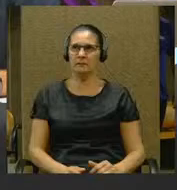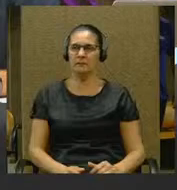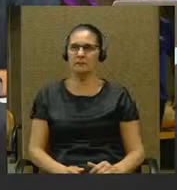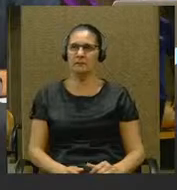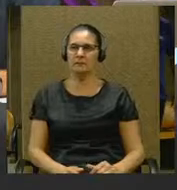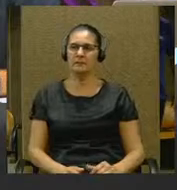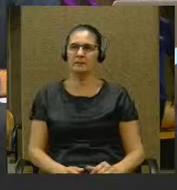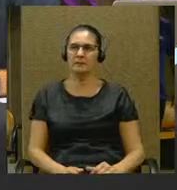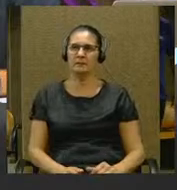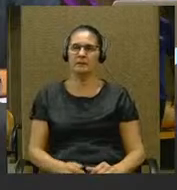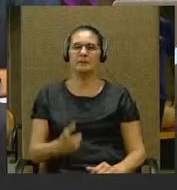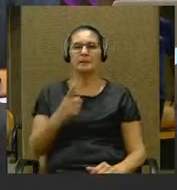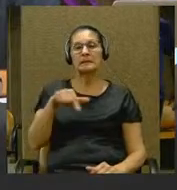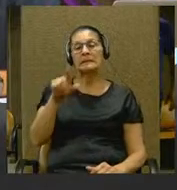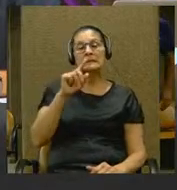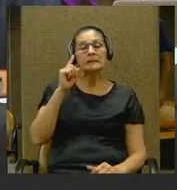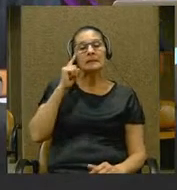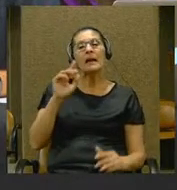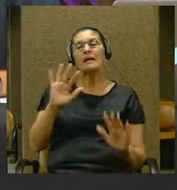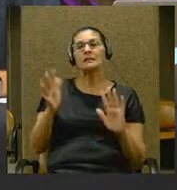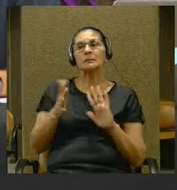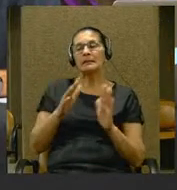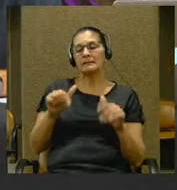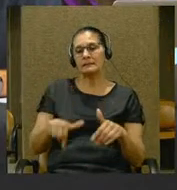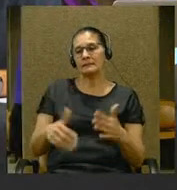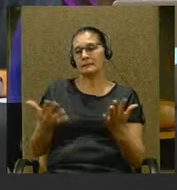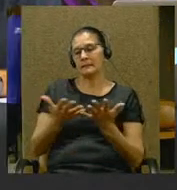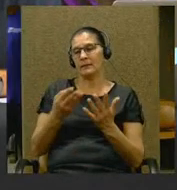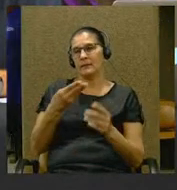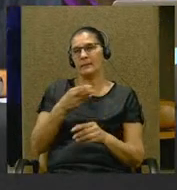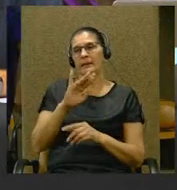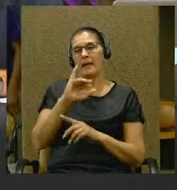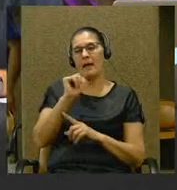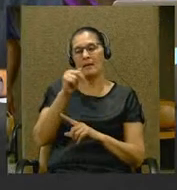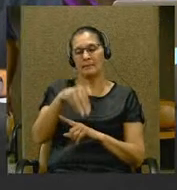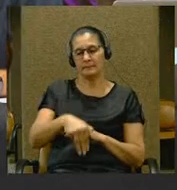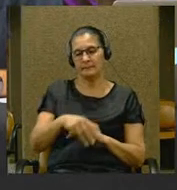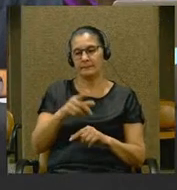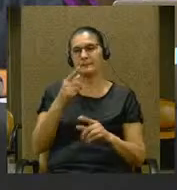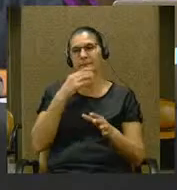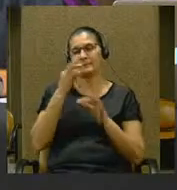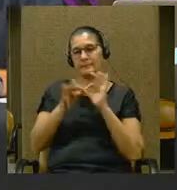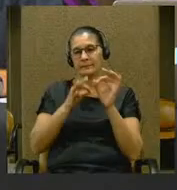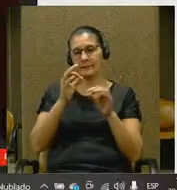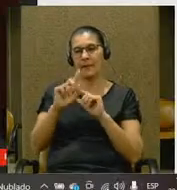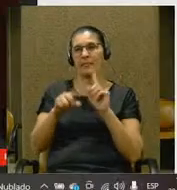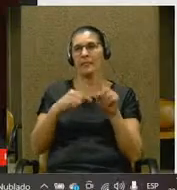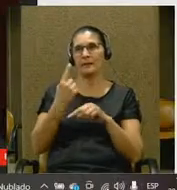After Brian's presentation, when there'll be a Q&A, if there's anything I can provide insight into, I'll jump in.